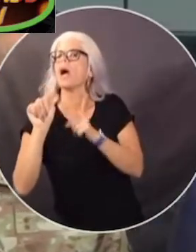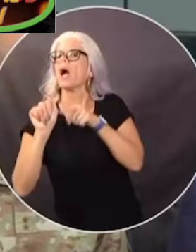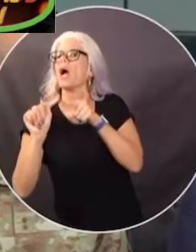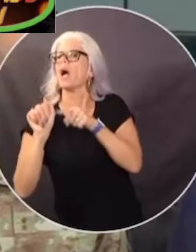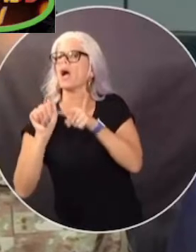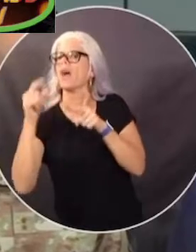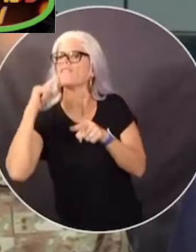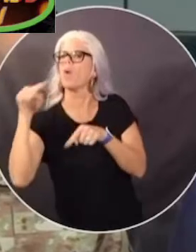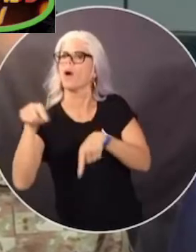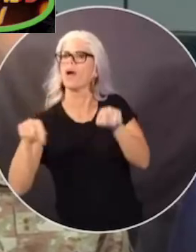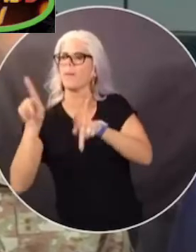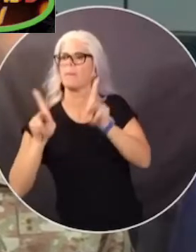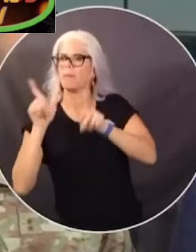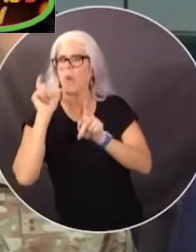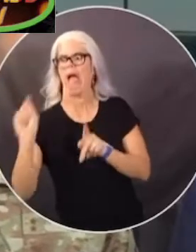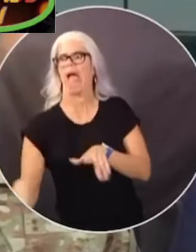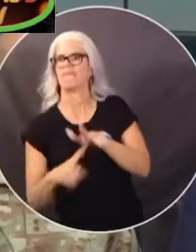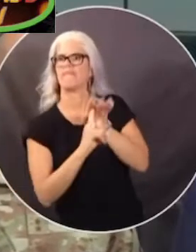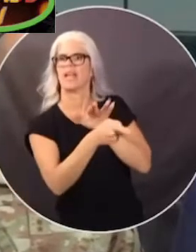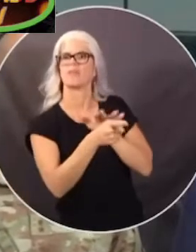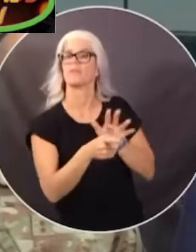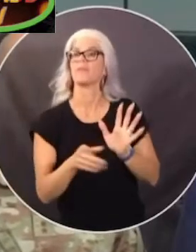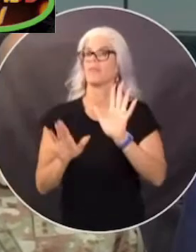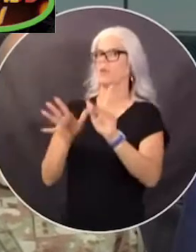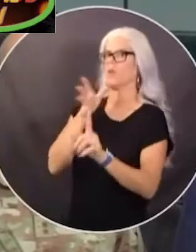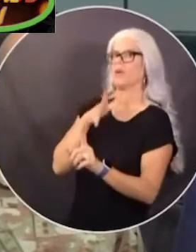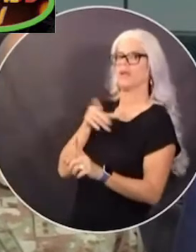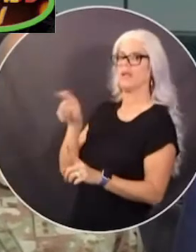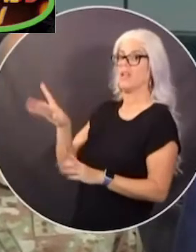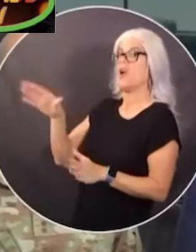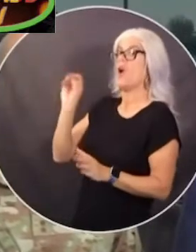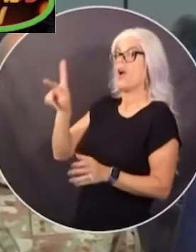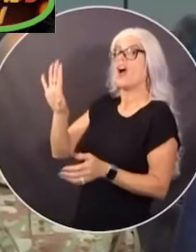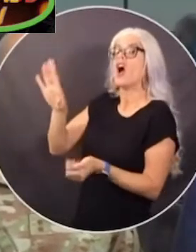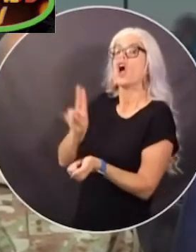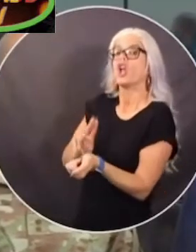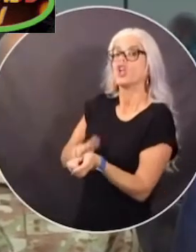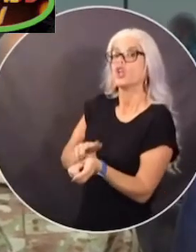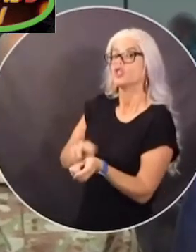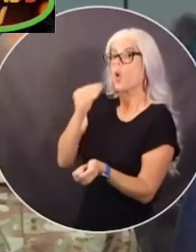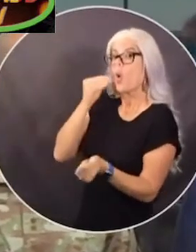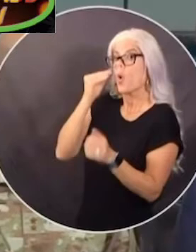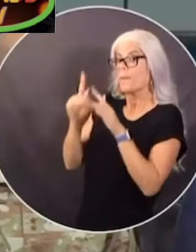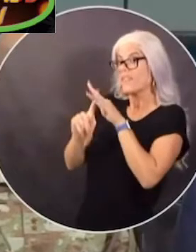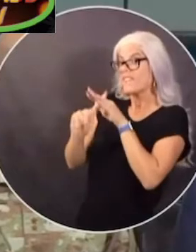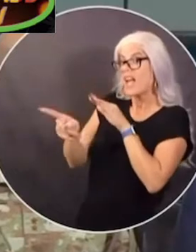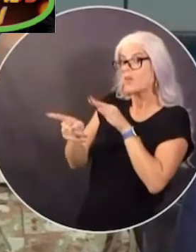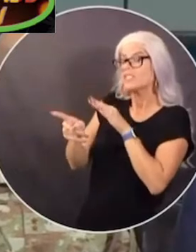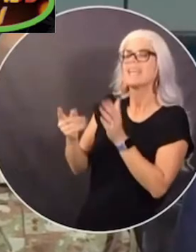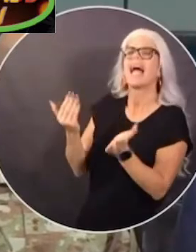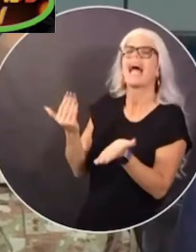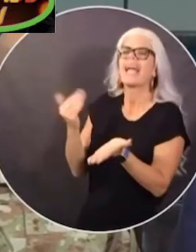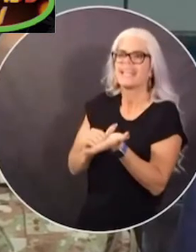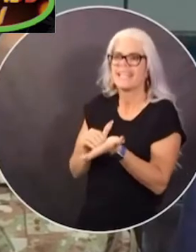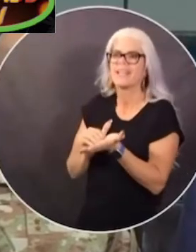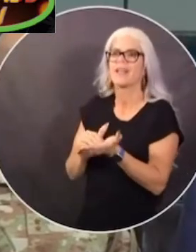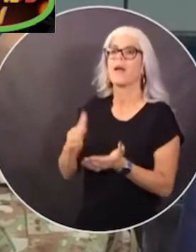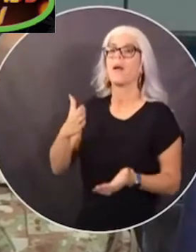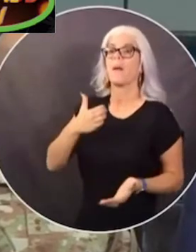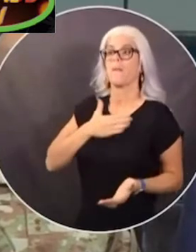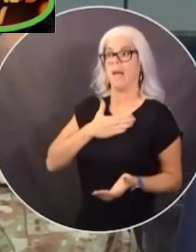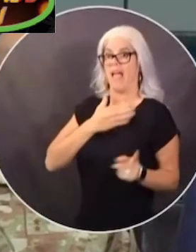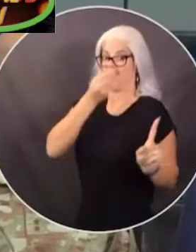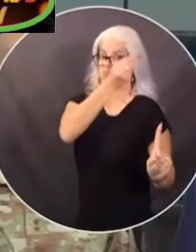first, nursing homes that have been evacuated, at least, again, most recent information I have,